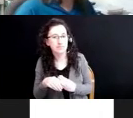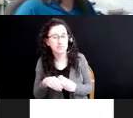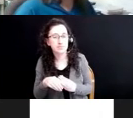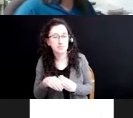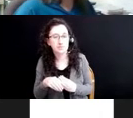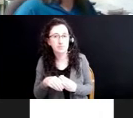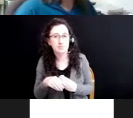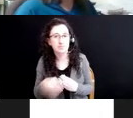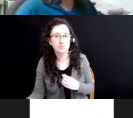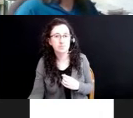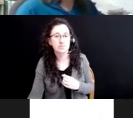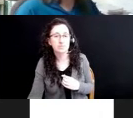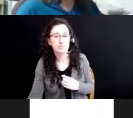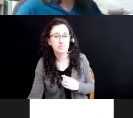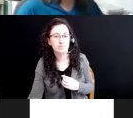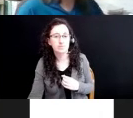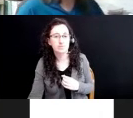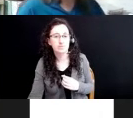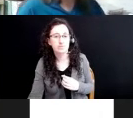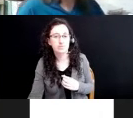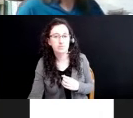about supplemental feeding, and